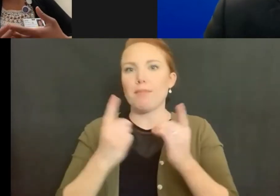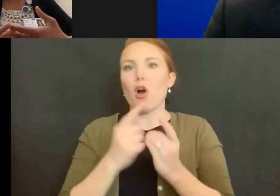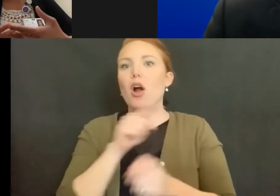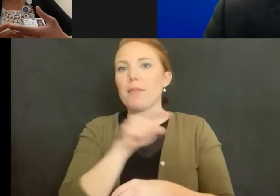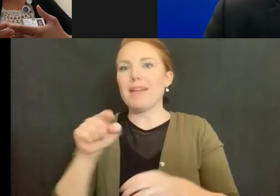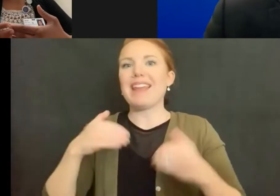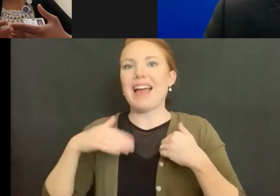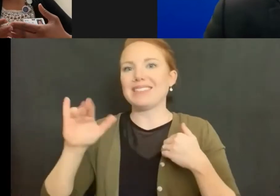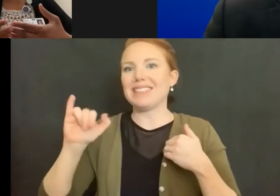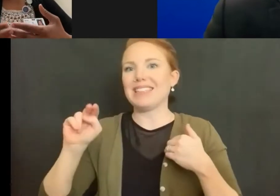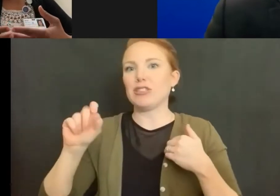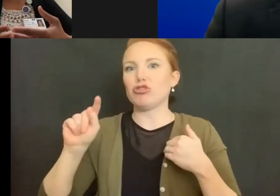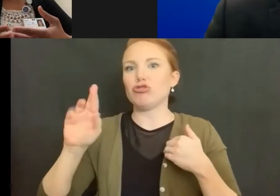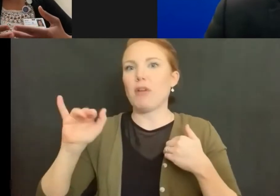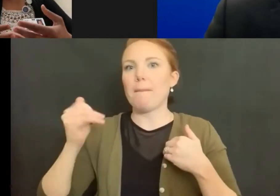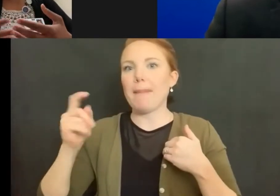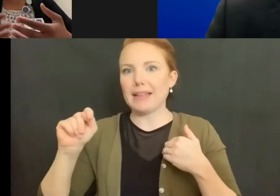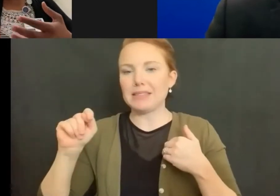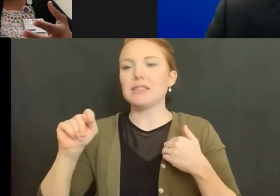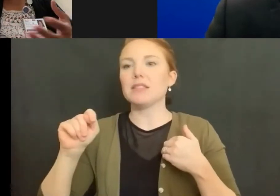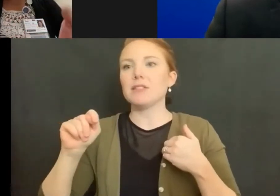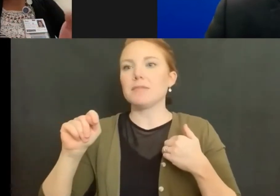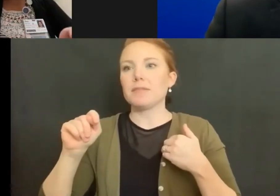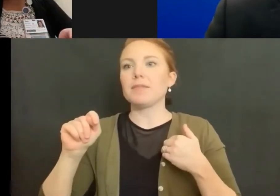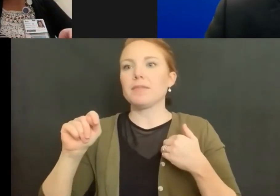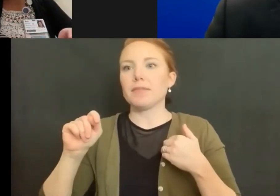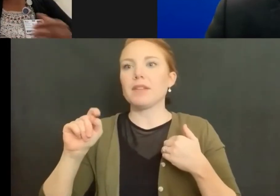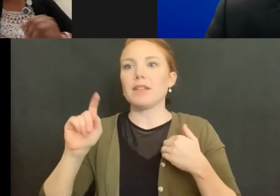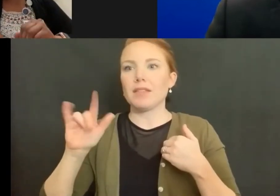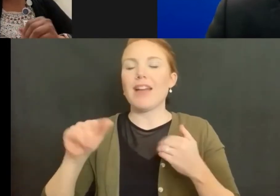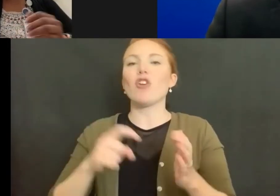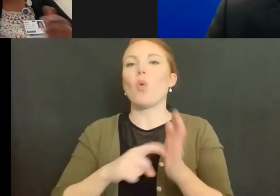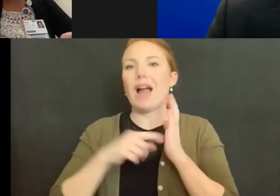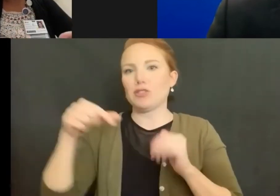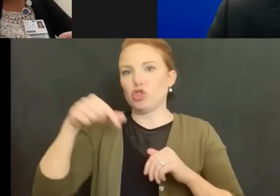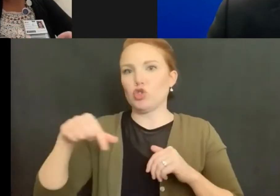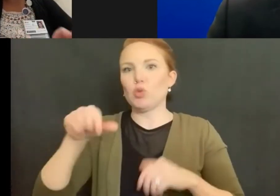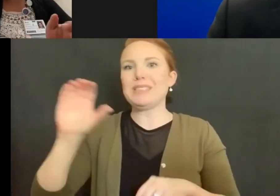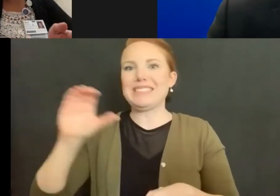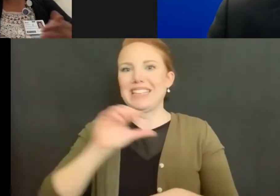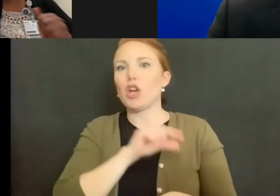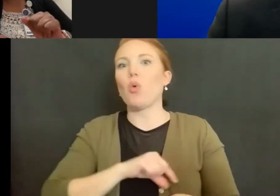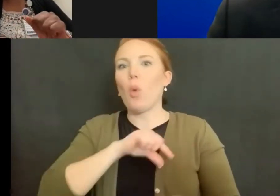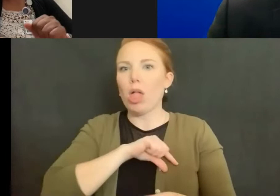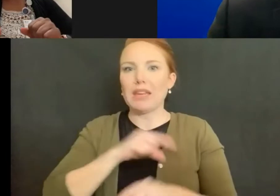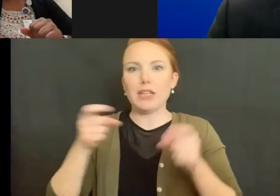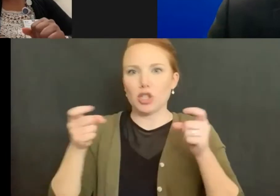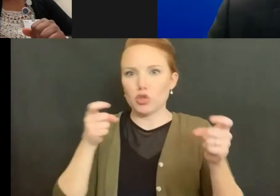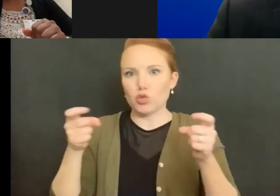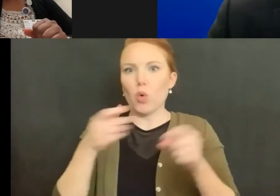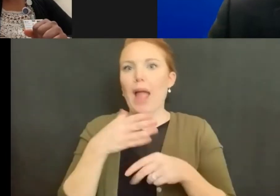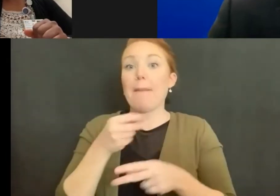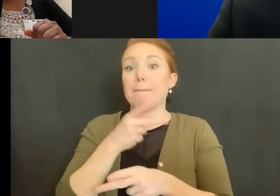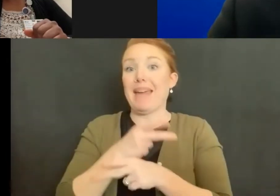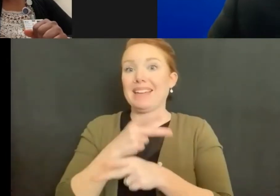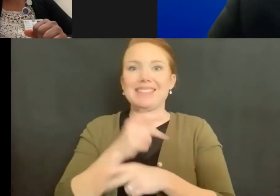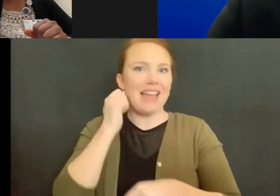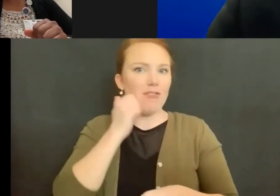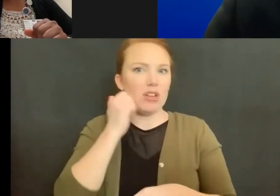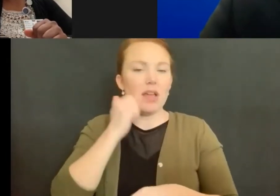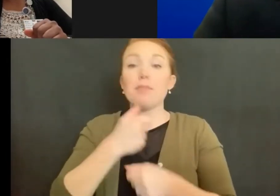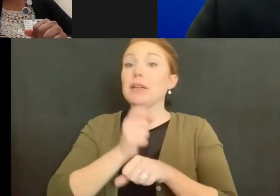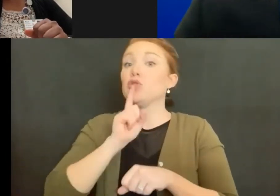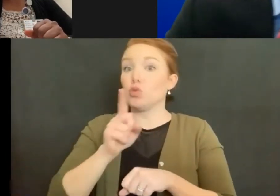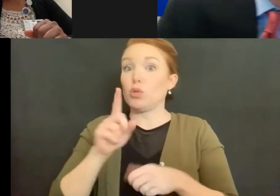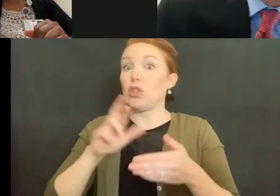instruments which require the QC, quality control, and the maintenance every day, to making sure that the